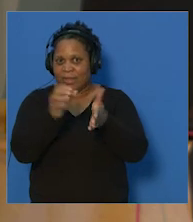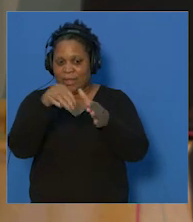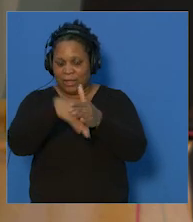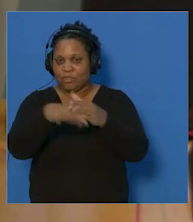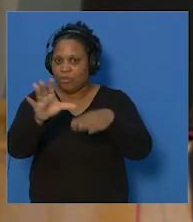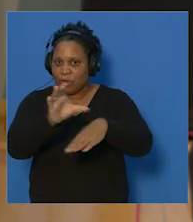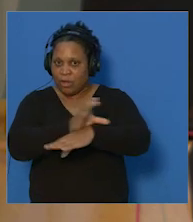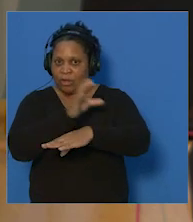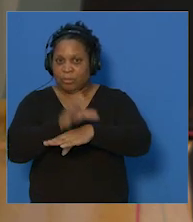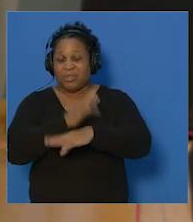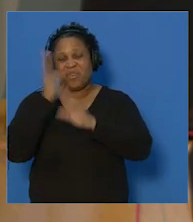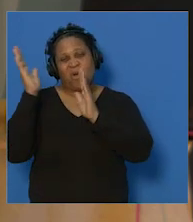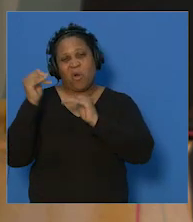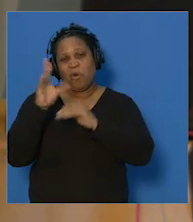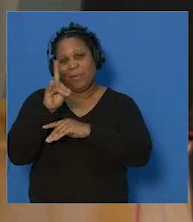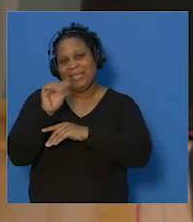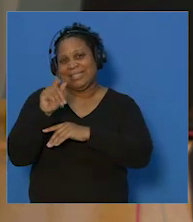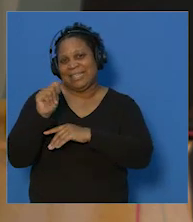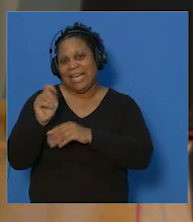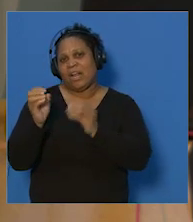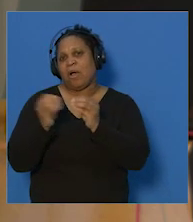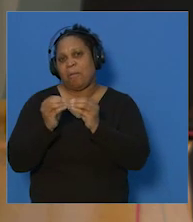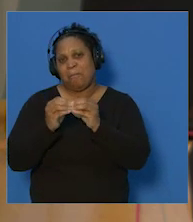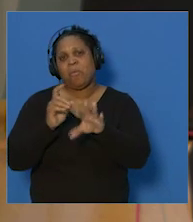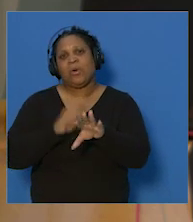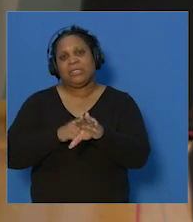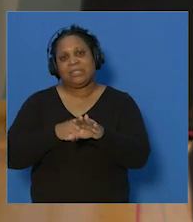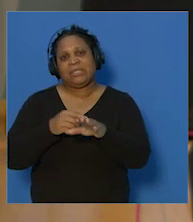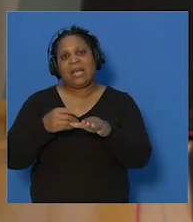the data on a more timely basis. I think